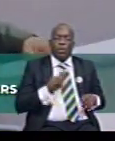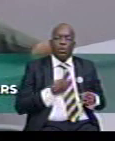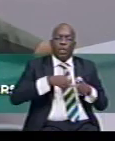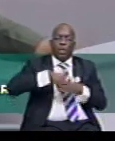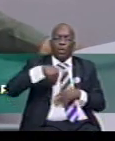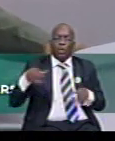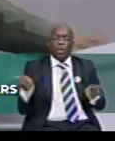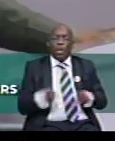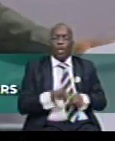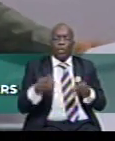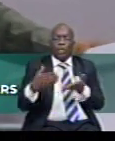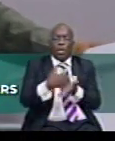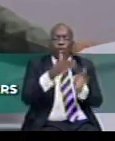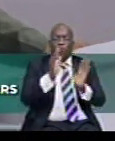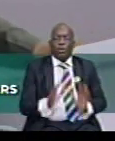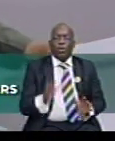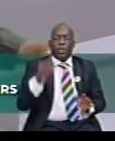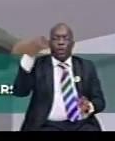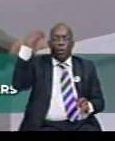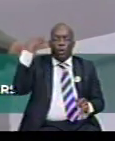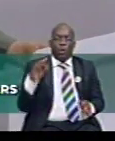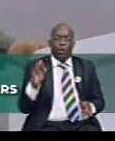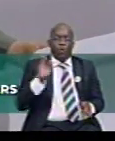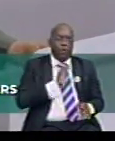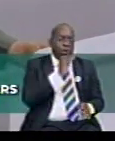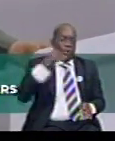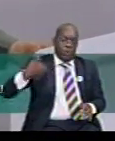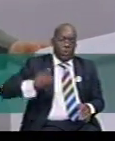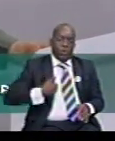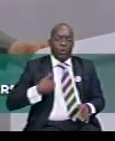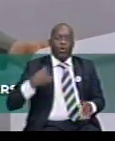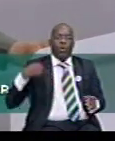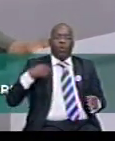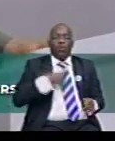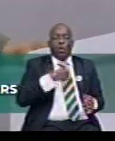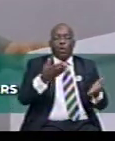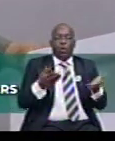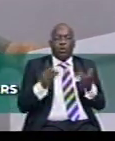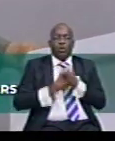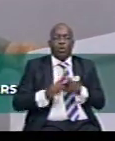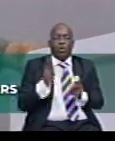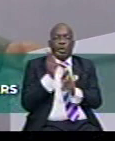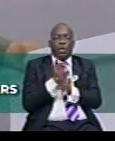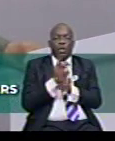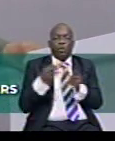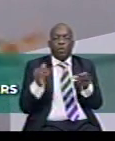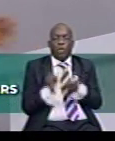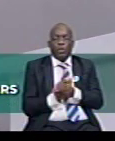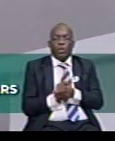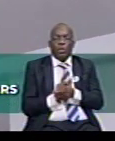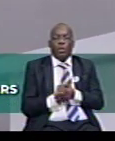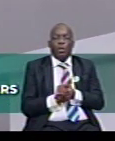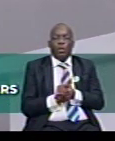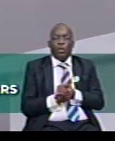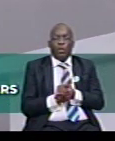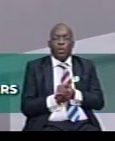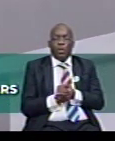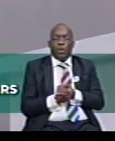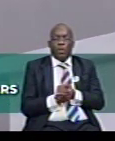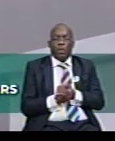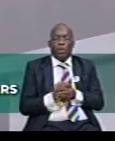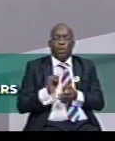of souls. And we want to keep that on enduring. Now, look at